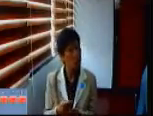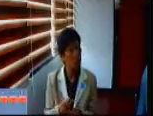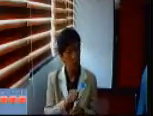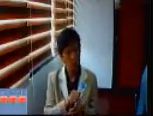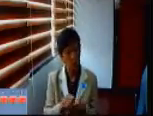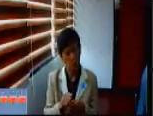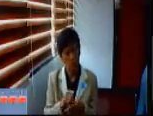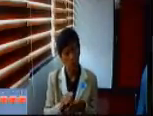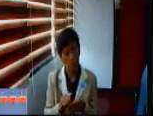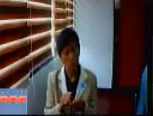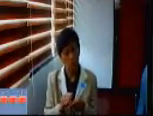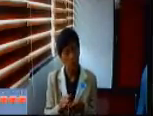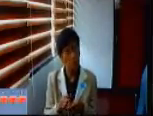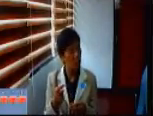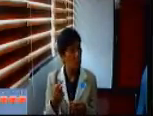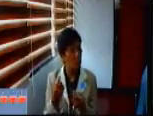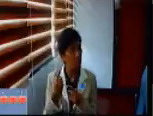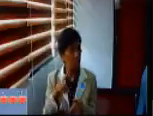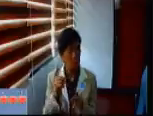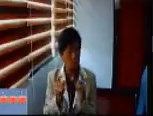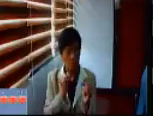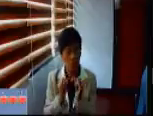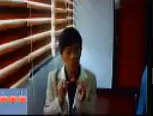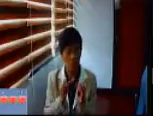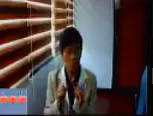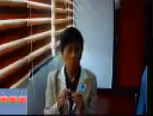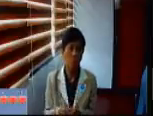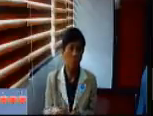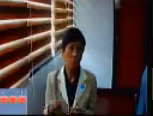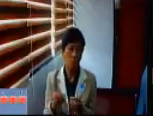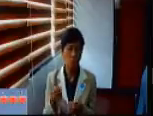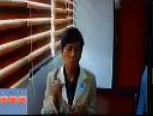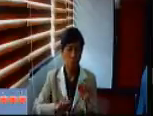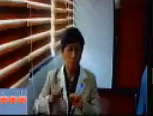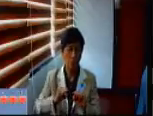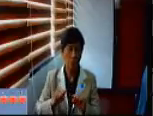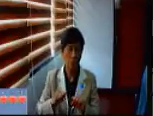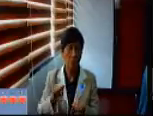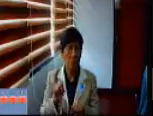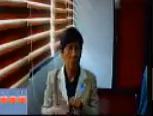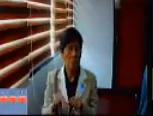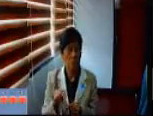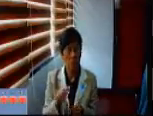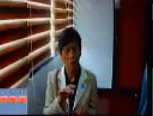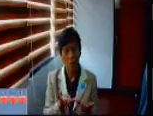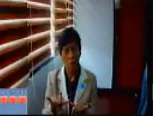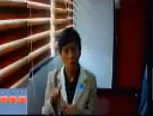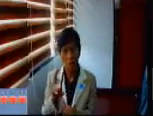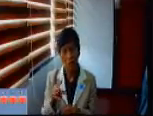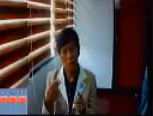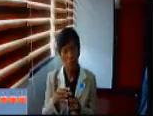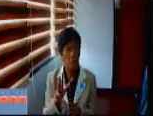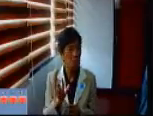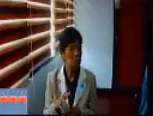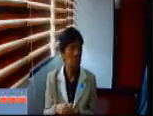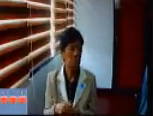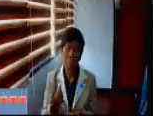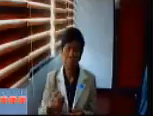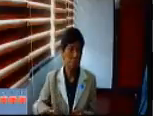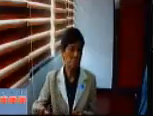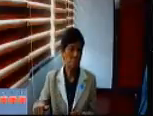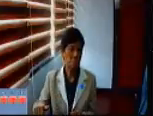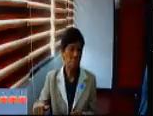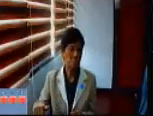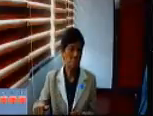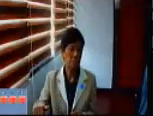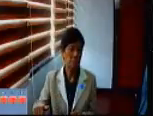interviews. Alam niyo naman po kasi kailangan medyo scientific. So we had some measures, 1 to 5, etc. And next. And